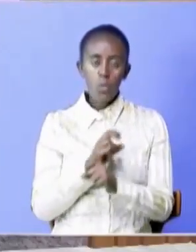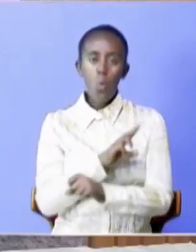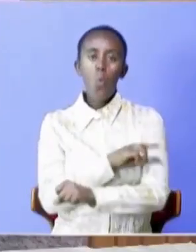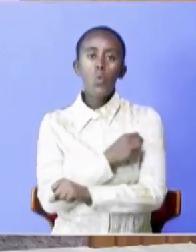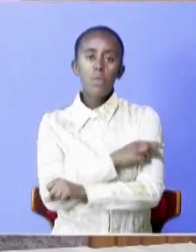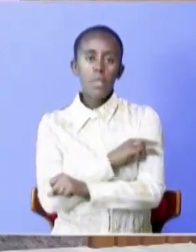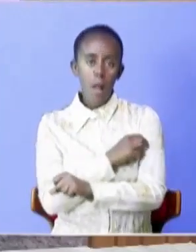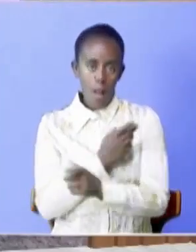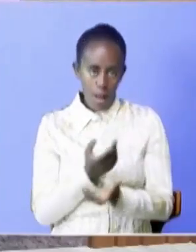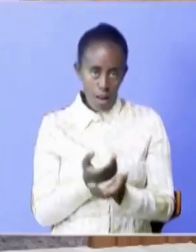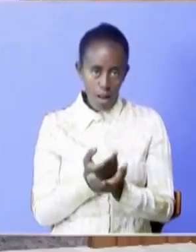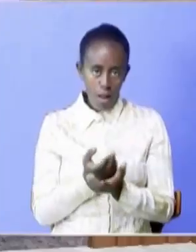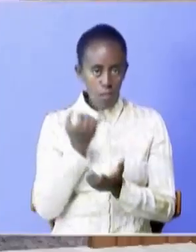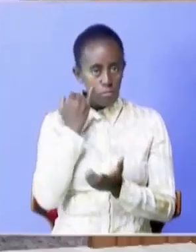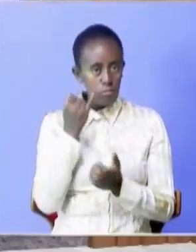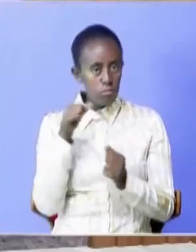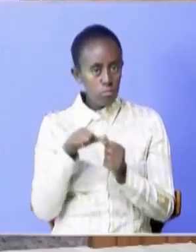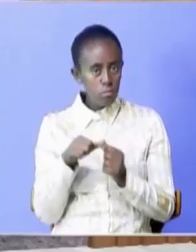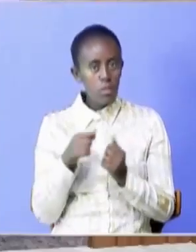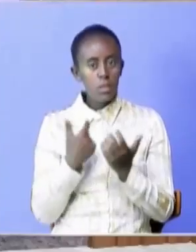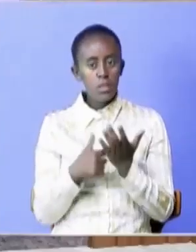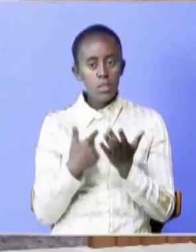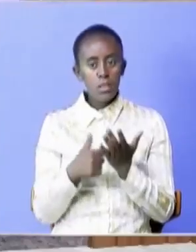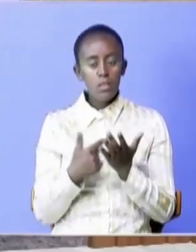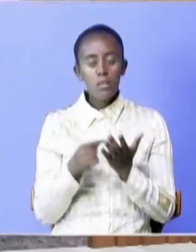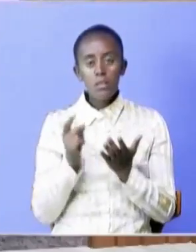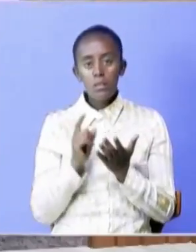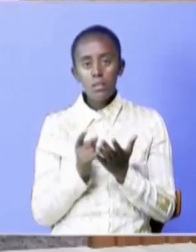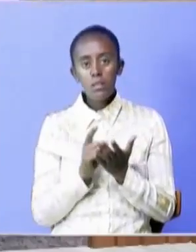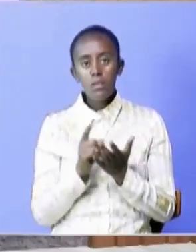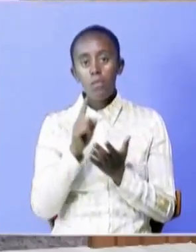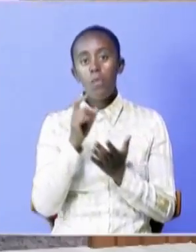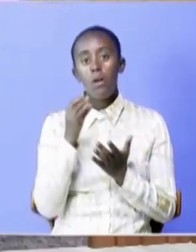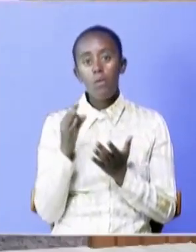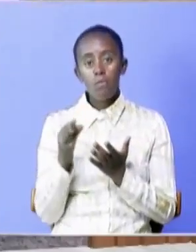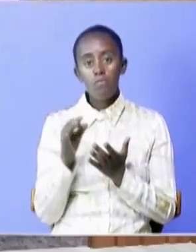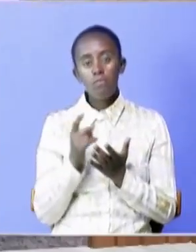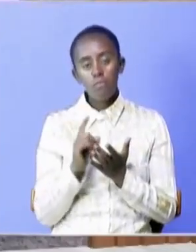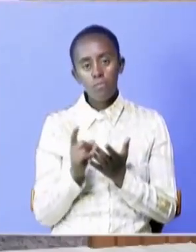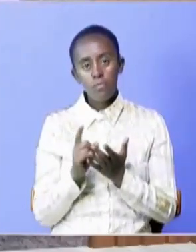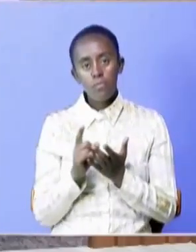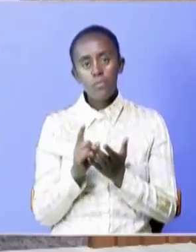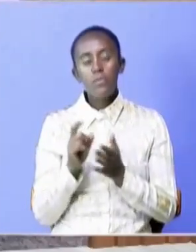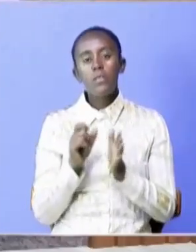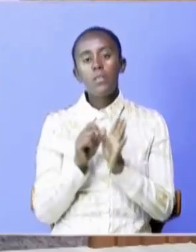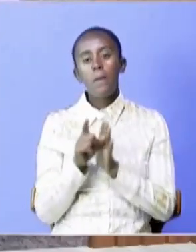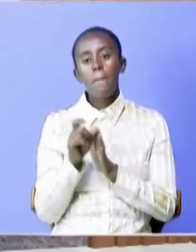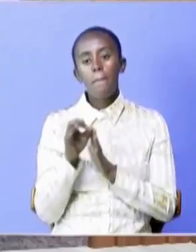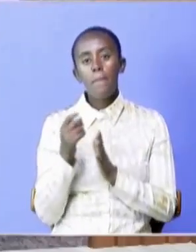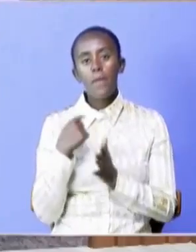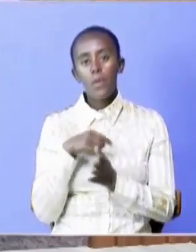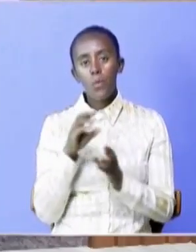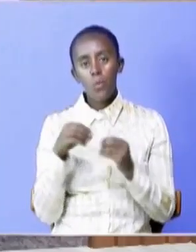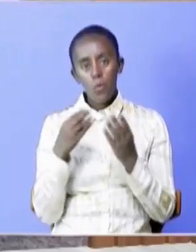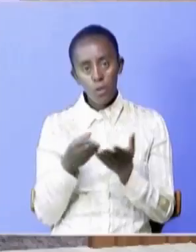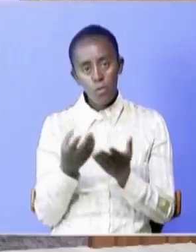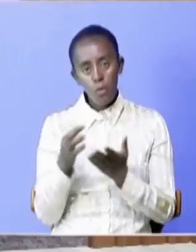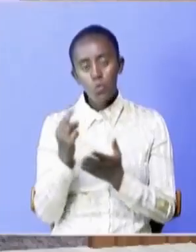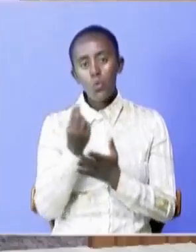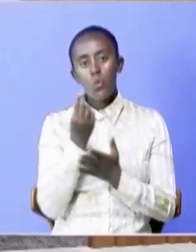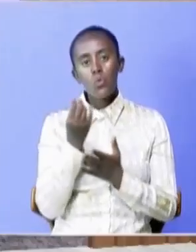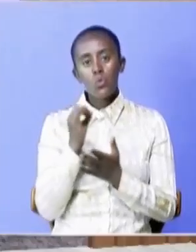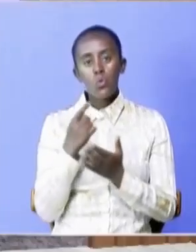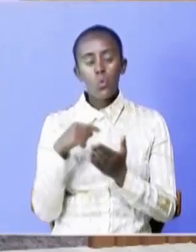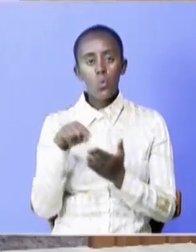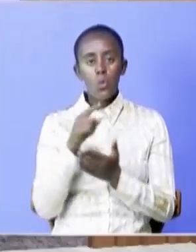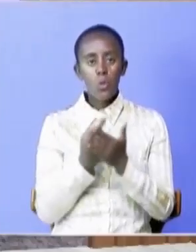hospital. If you remember, this is one of the examples we give or the uses we